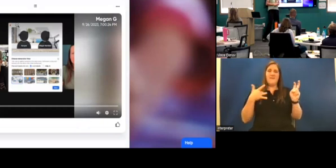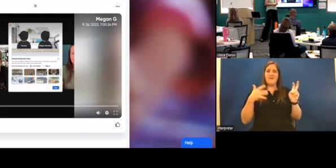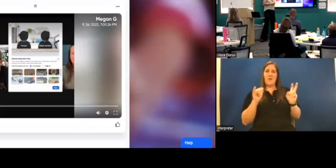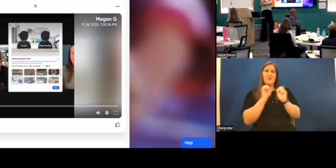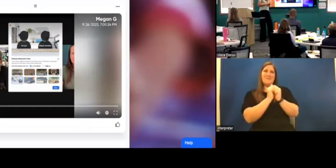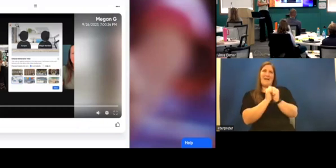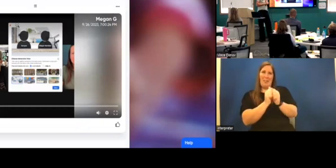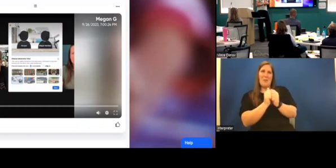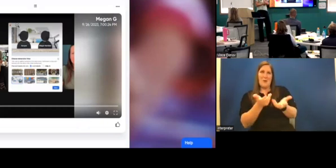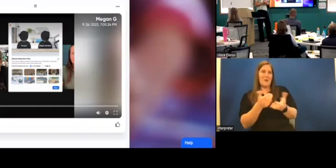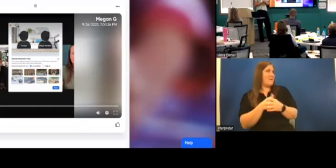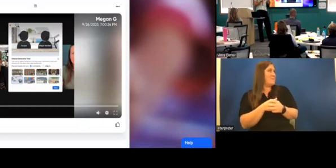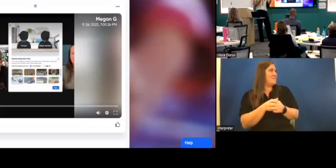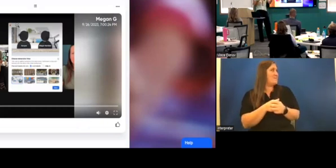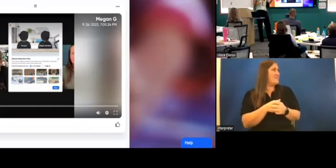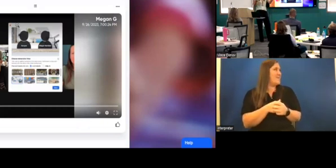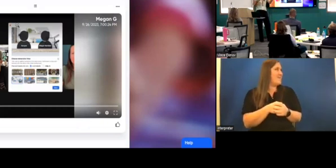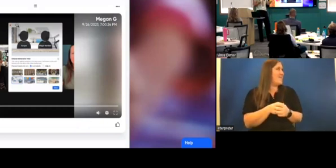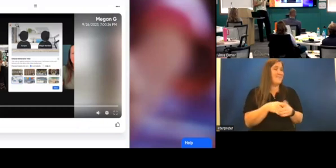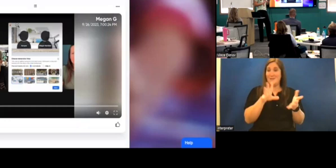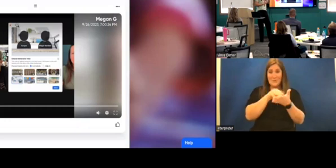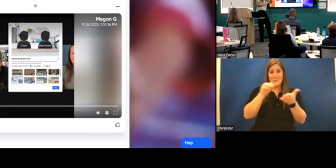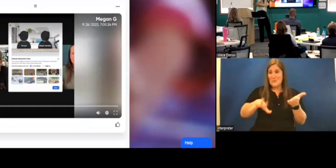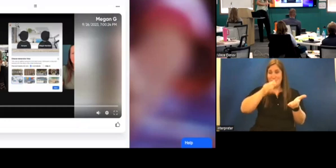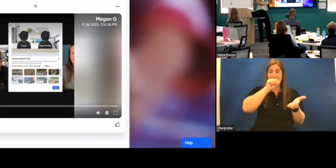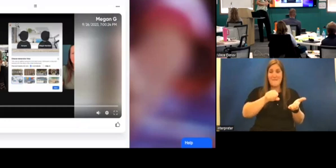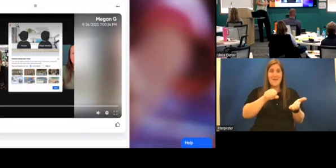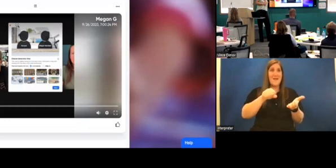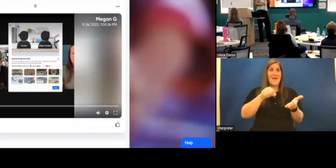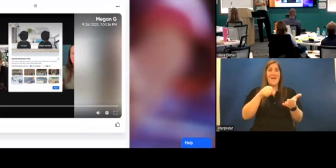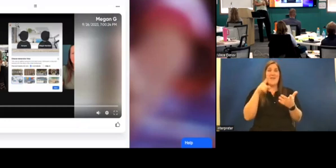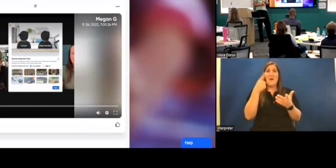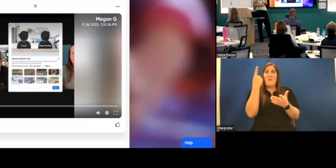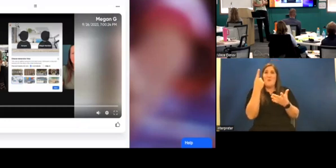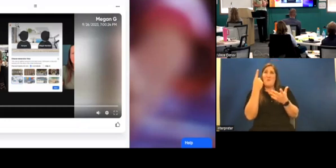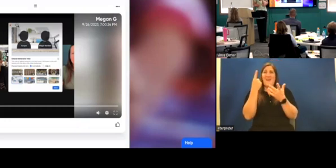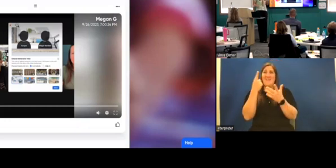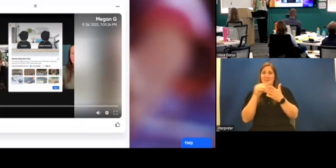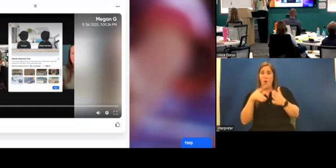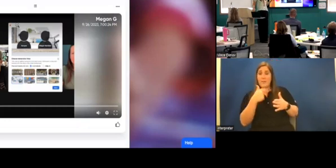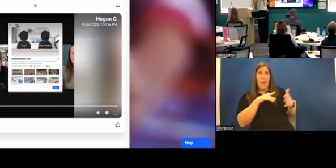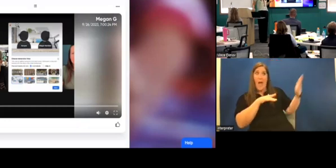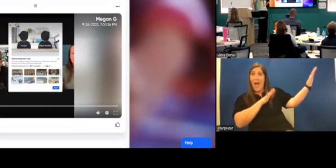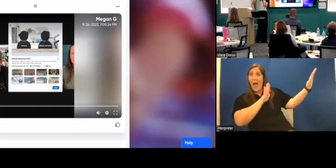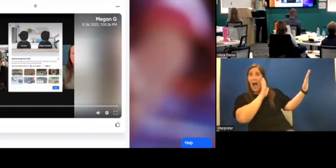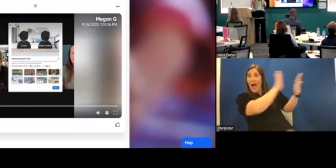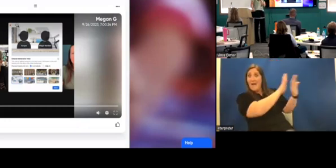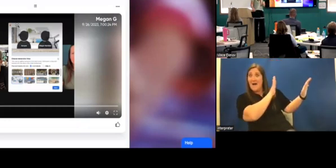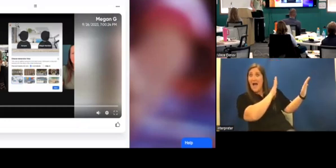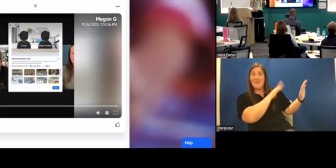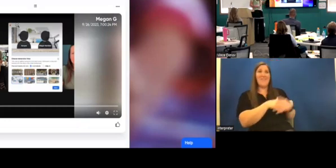room. Students get a hang of it, but they love it, right? One of the kids tries to give me a high five, and all these things. It's super